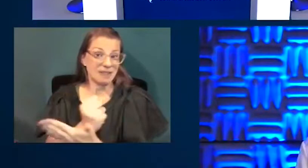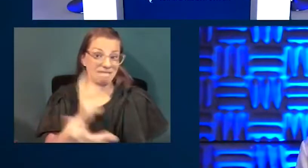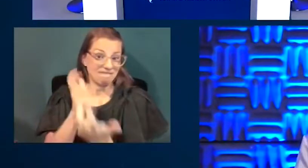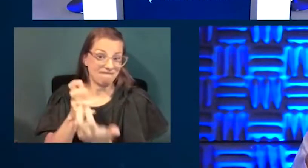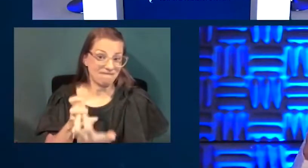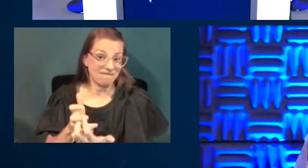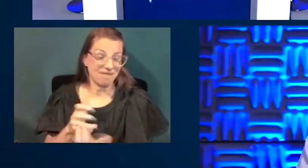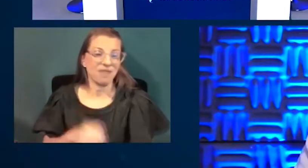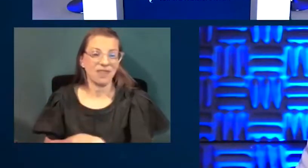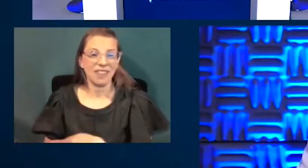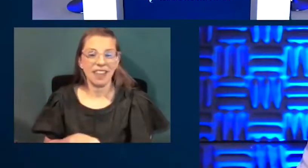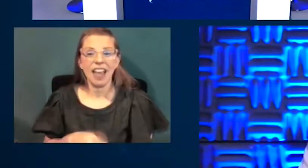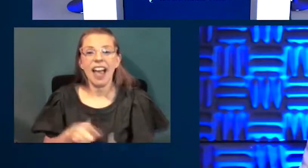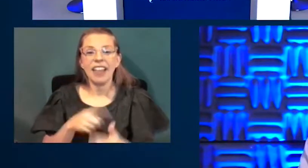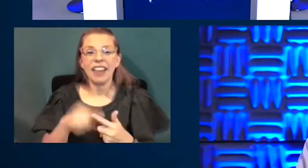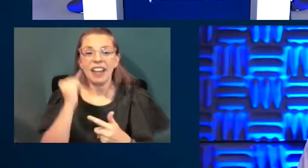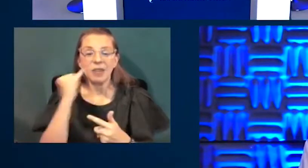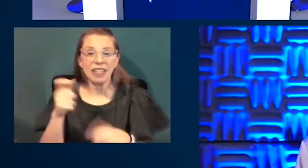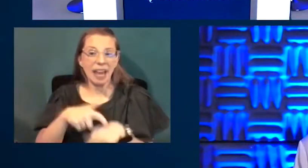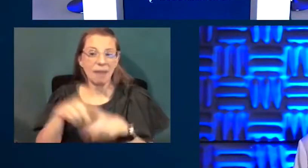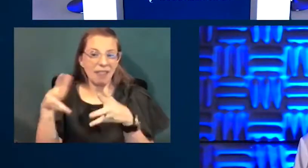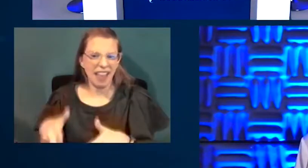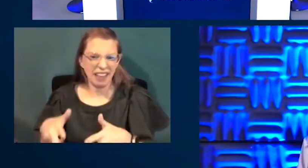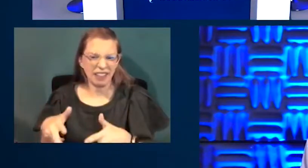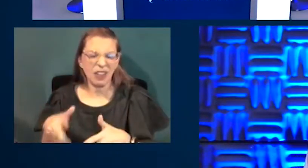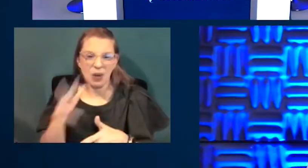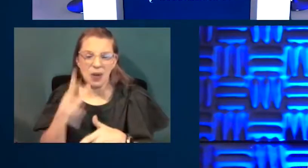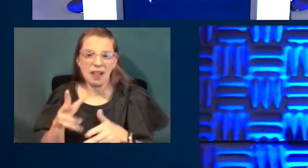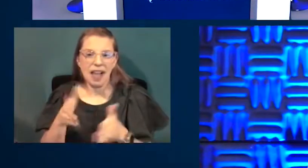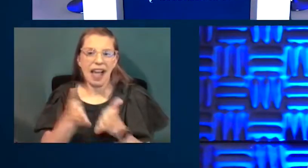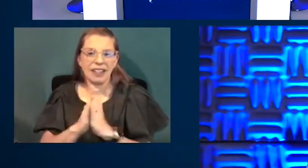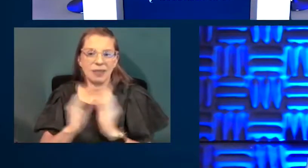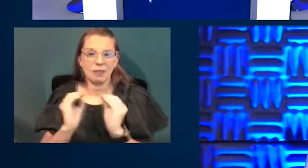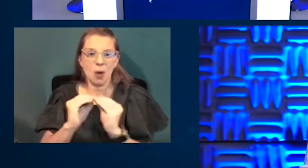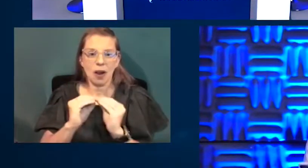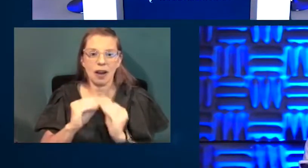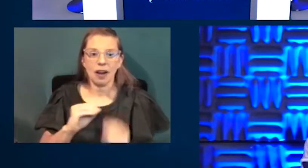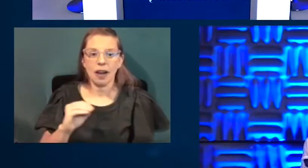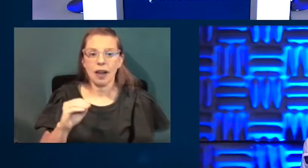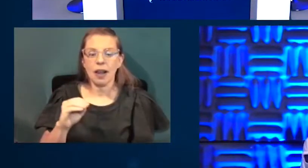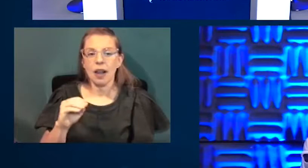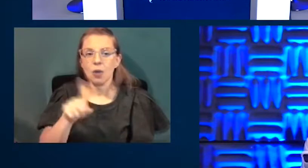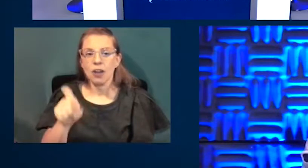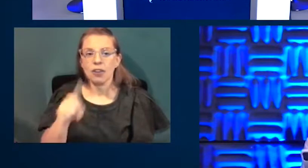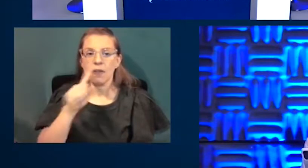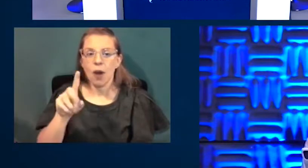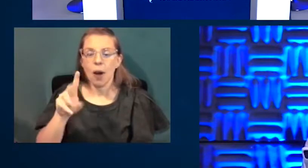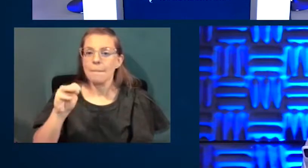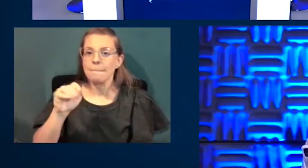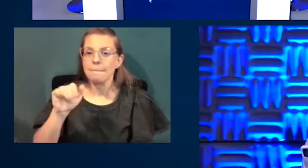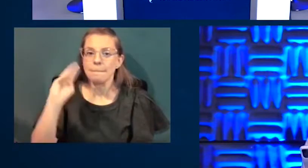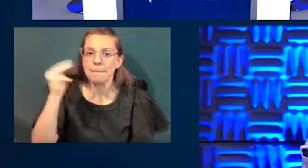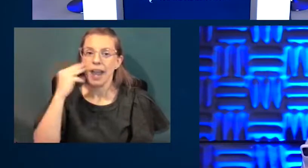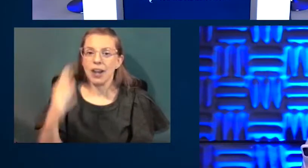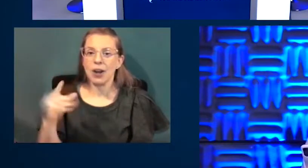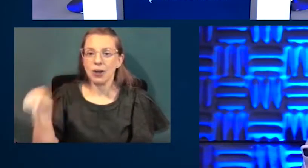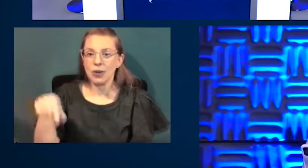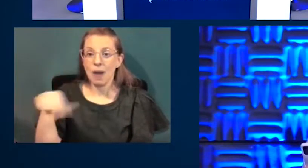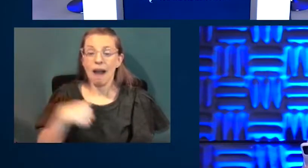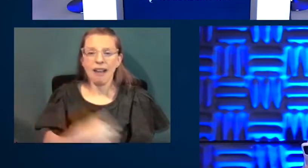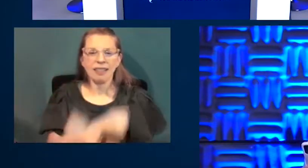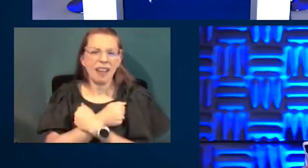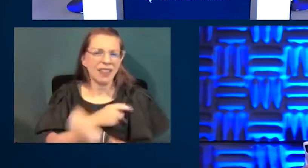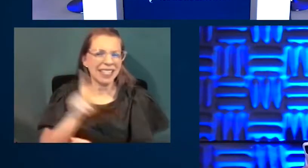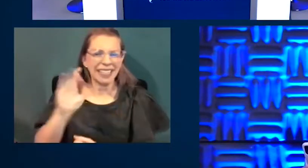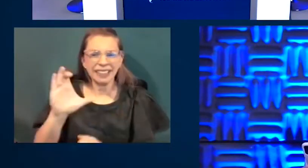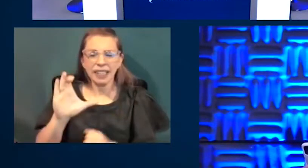some of the others. All right. Isaac says, here's a question I have for Mayor Q. He says, I love how Casey has come up with the